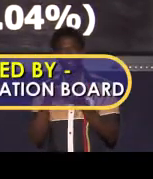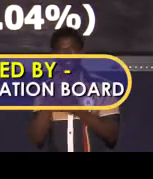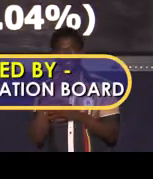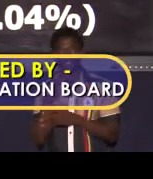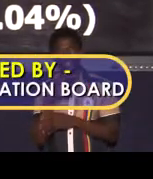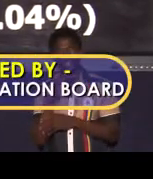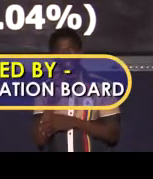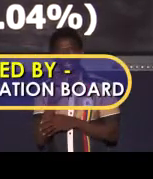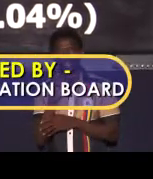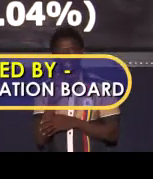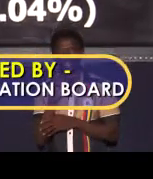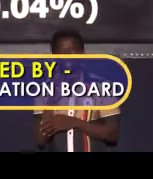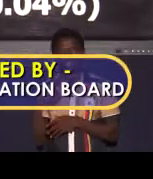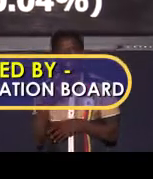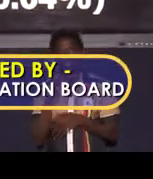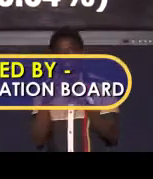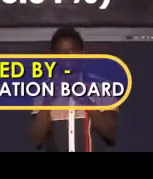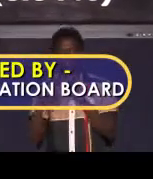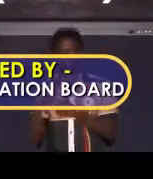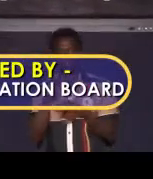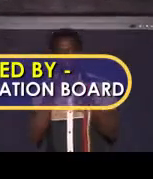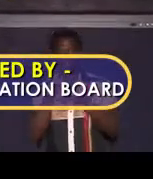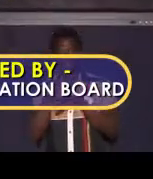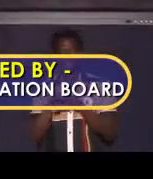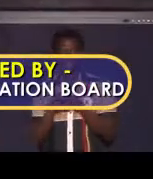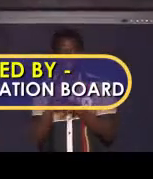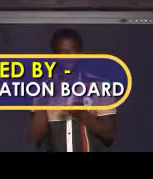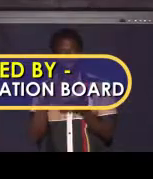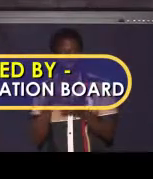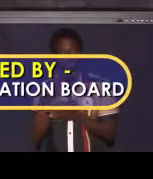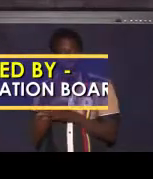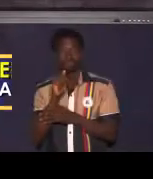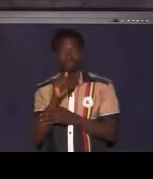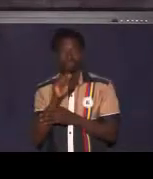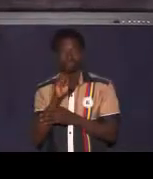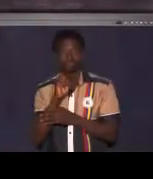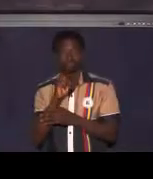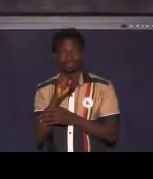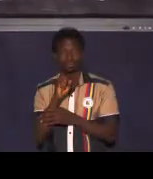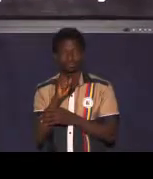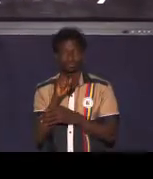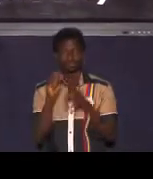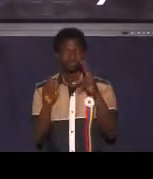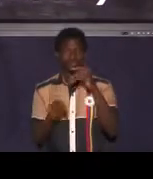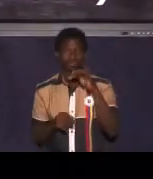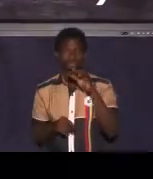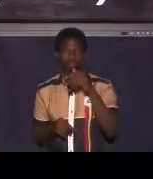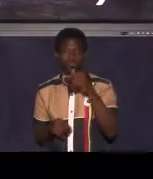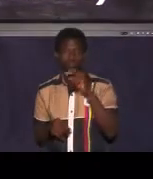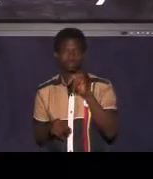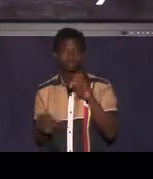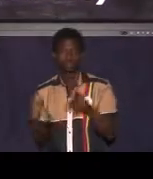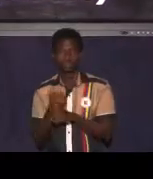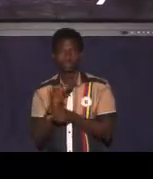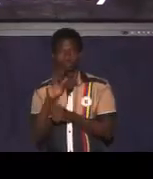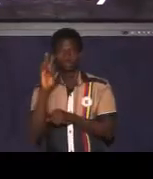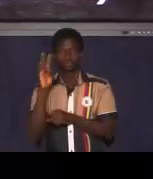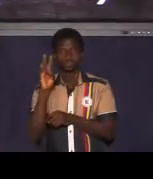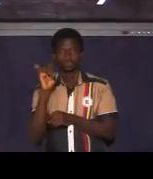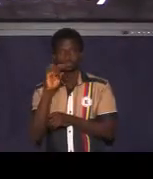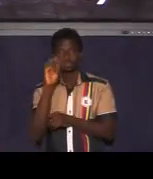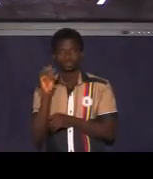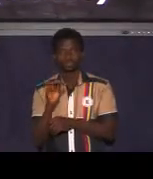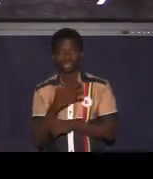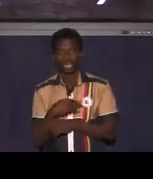dioxide. These are the gases we are talking about. Looking at these gases, nitrogen takes